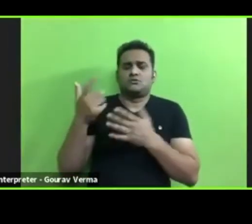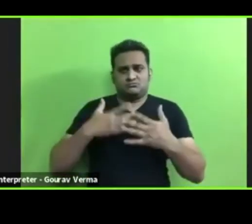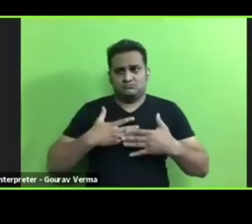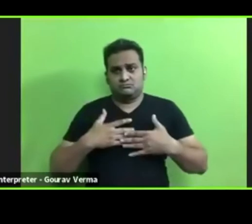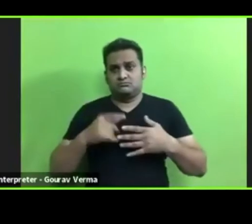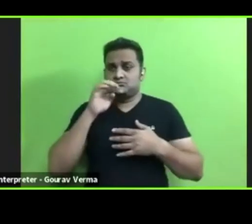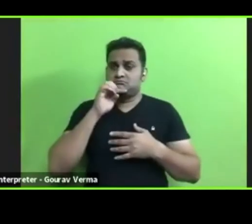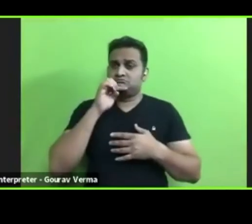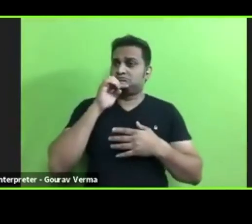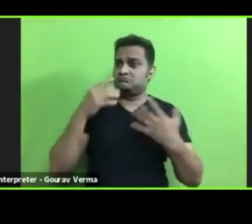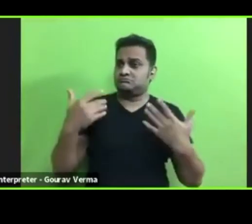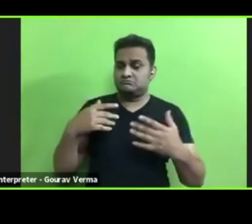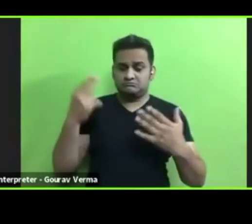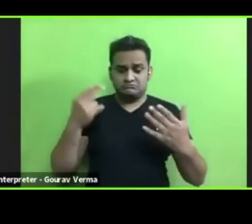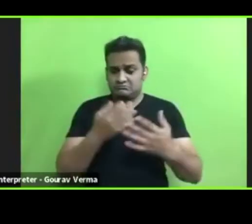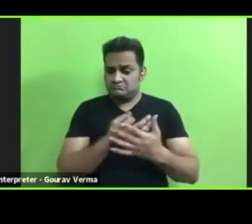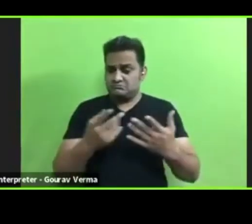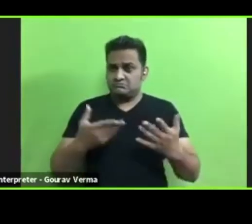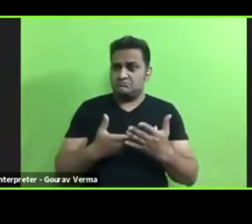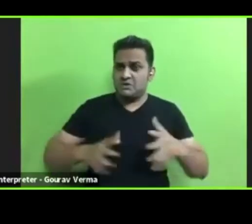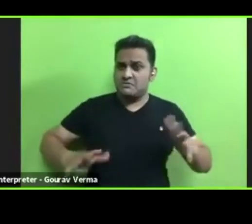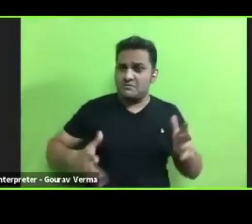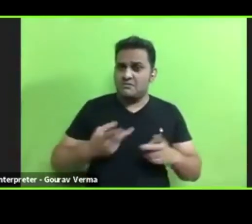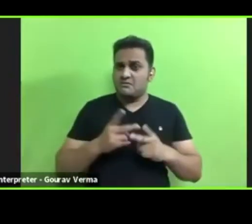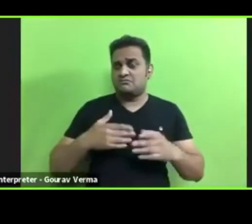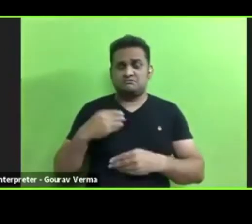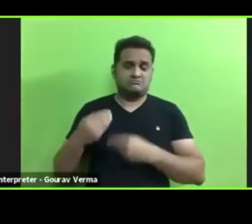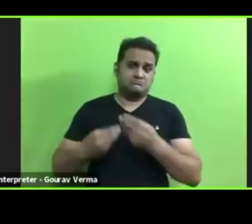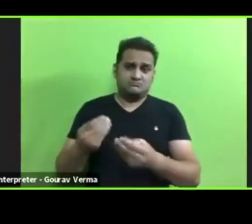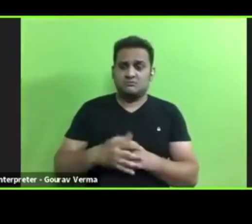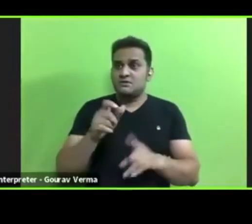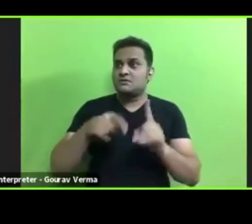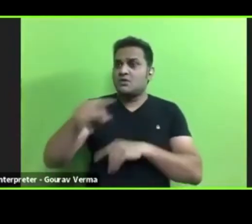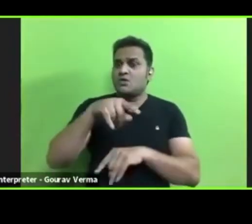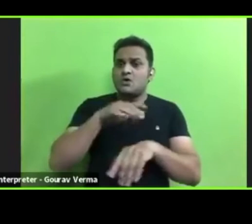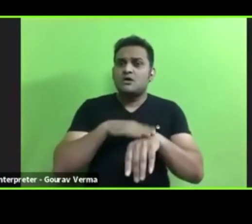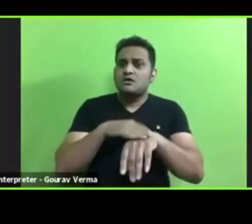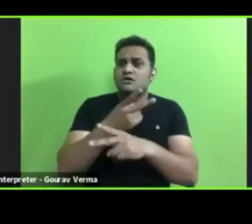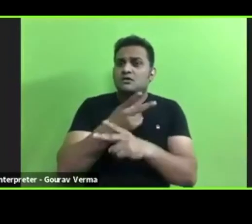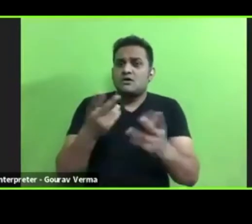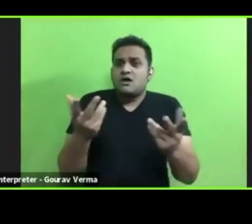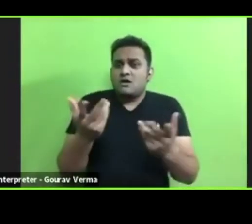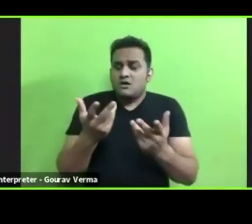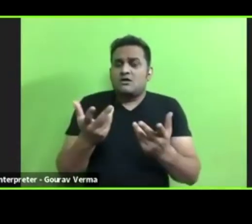divinity of his art form, of the divine that the audience experiences, that they sense this